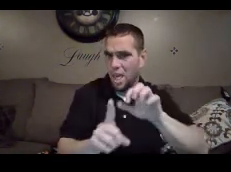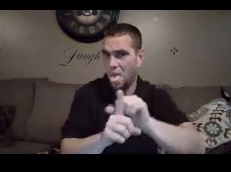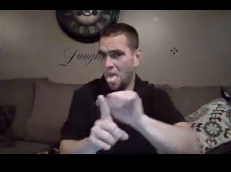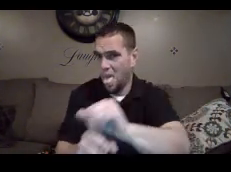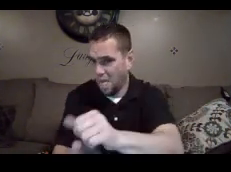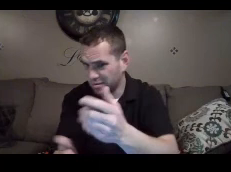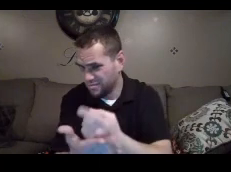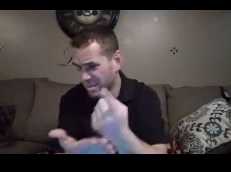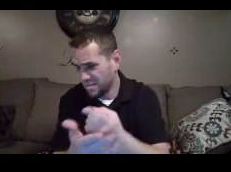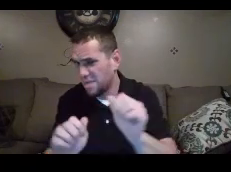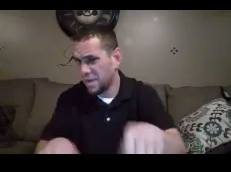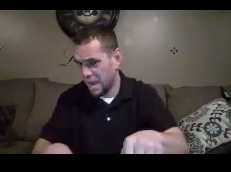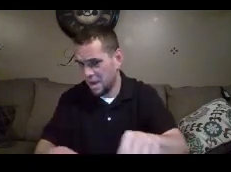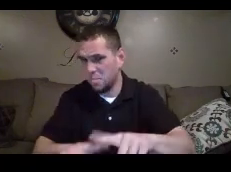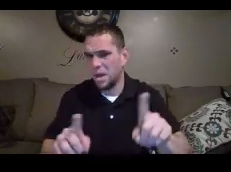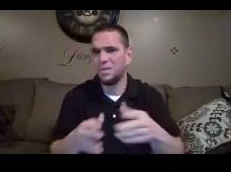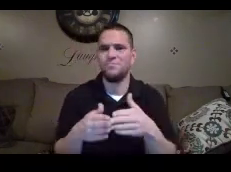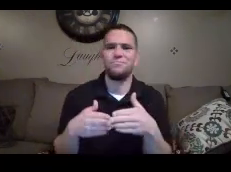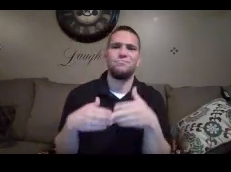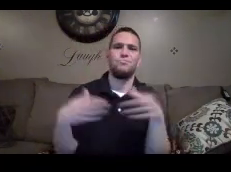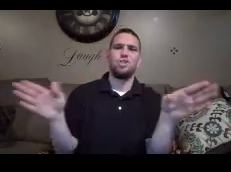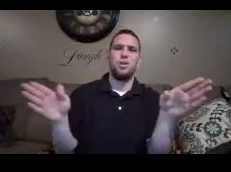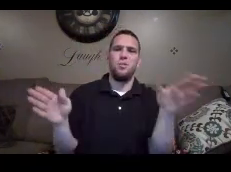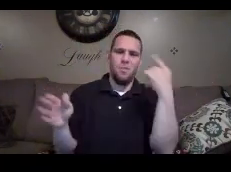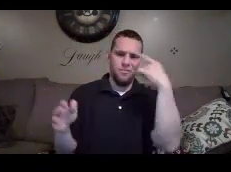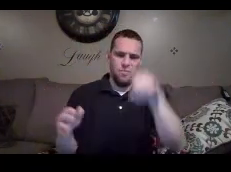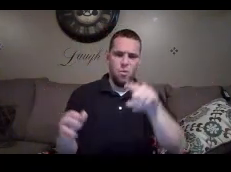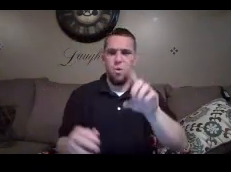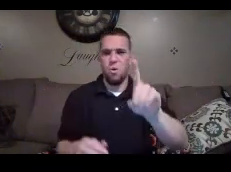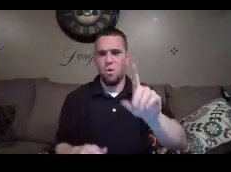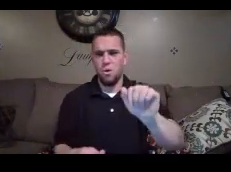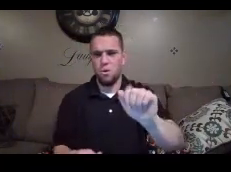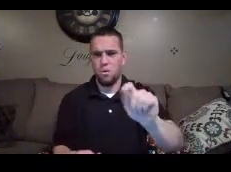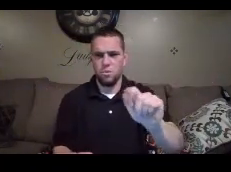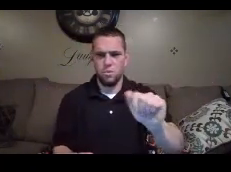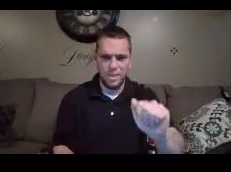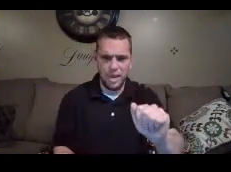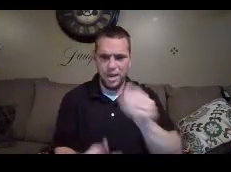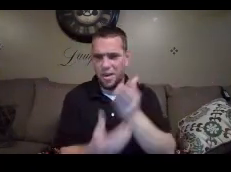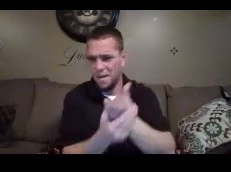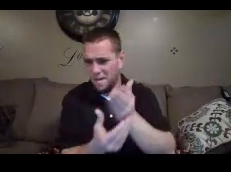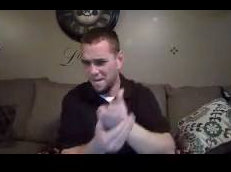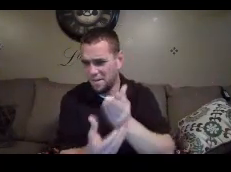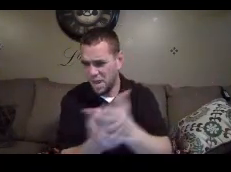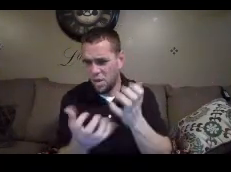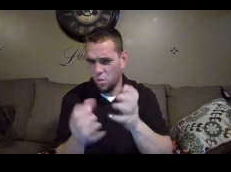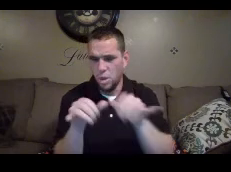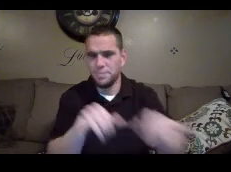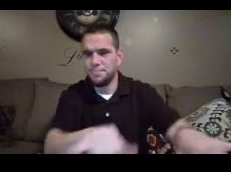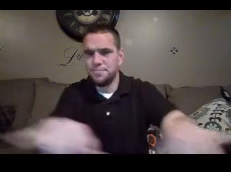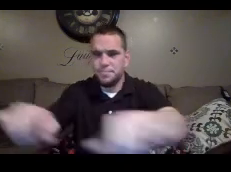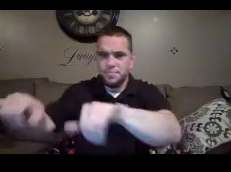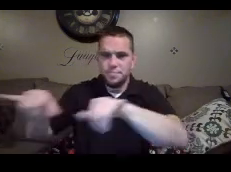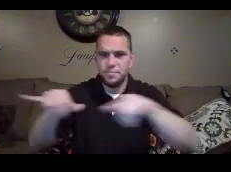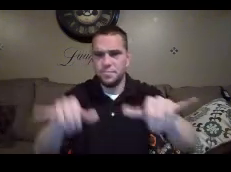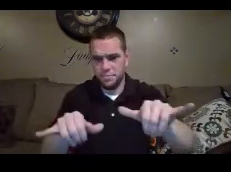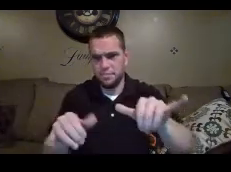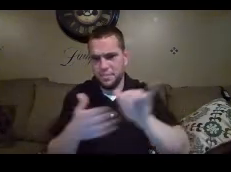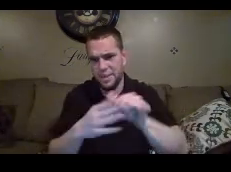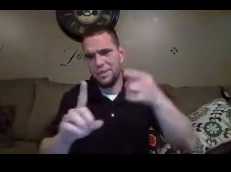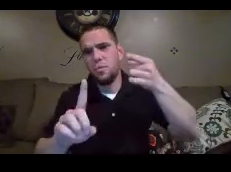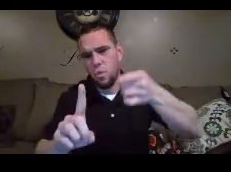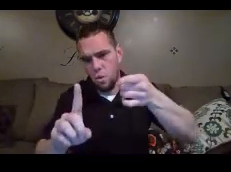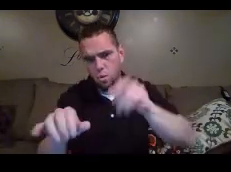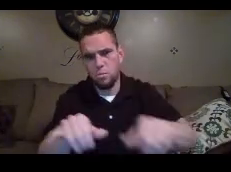generally speaking for data files, the idea is to have that be as uniform as possible. So, the